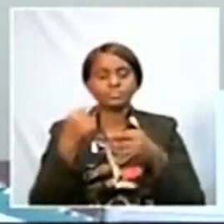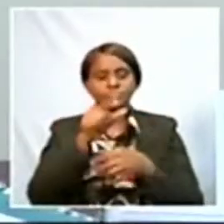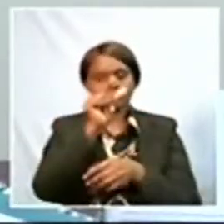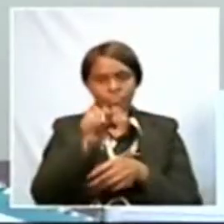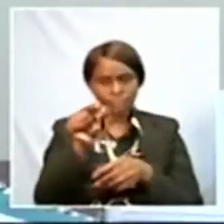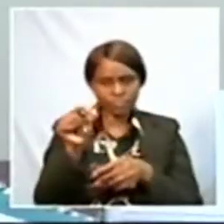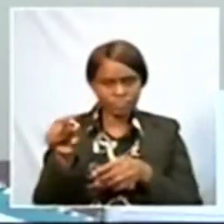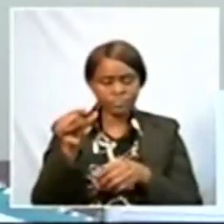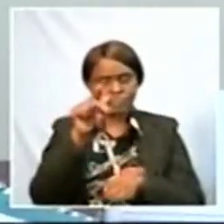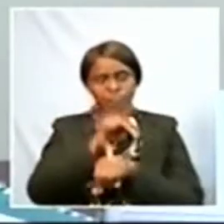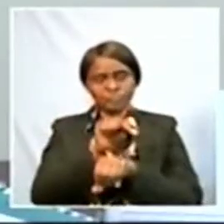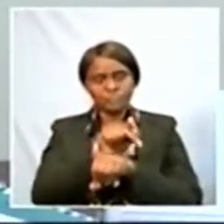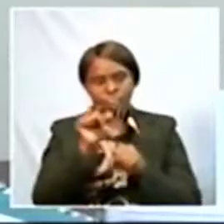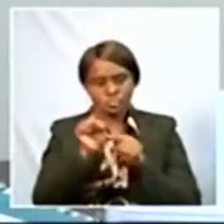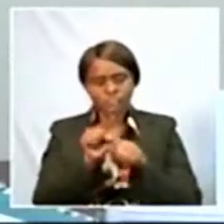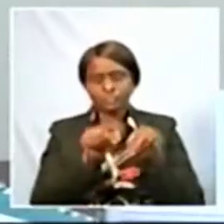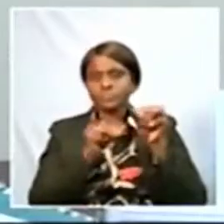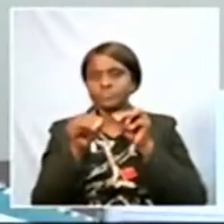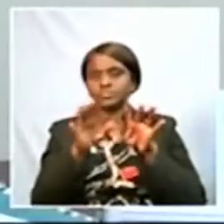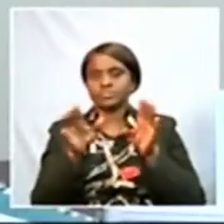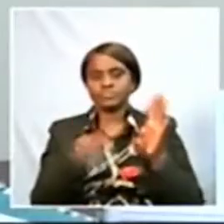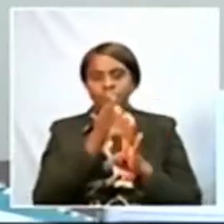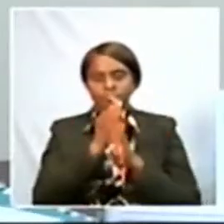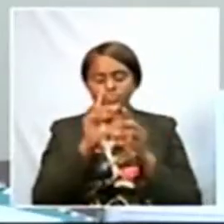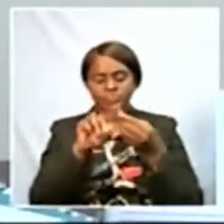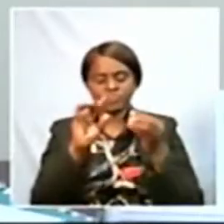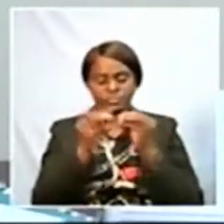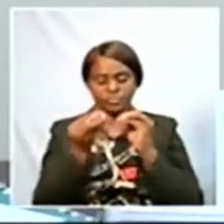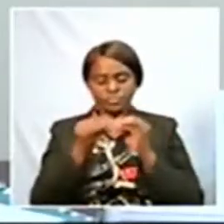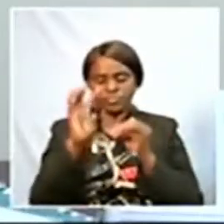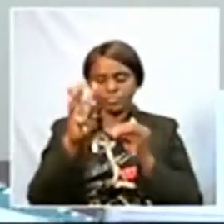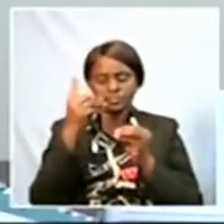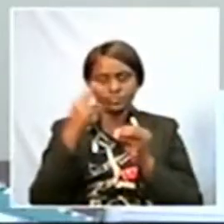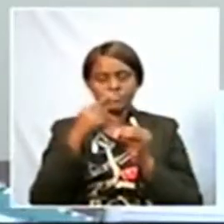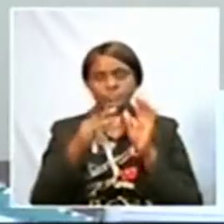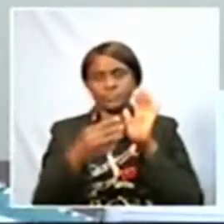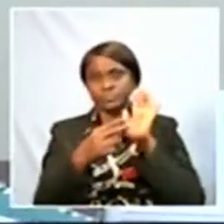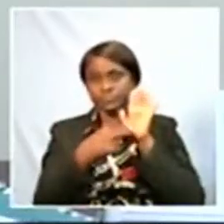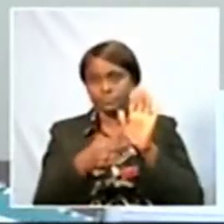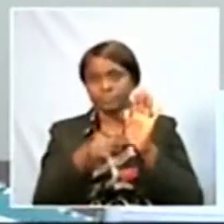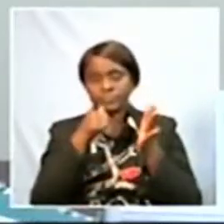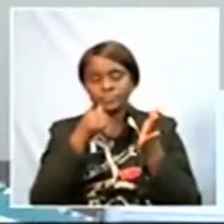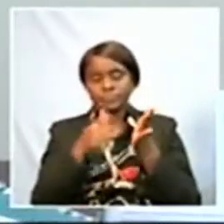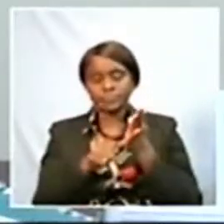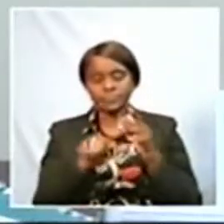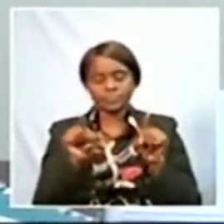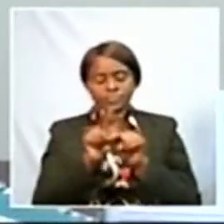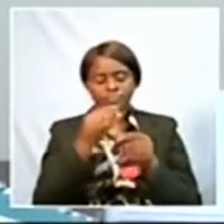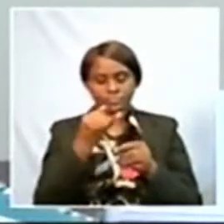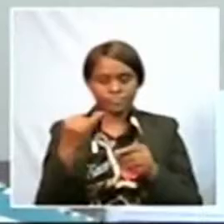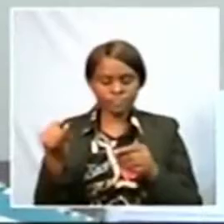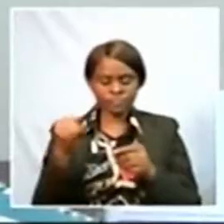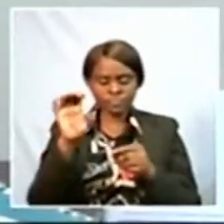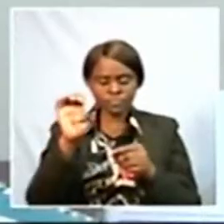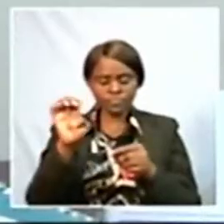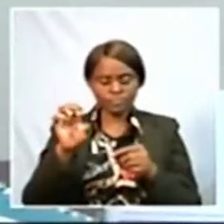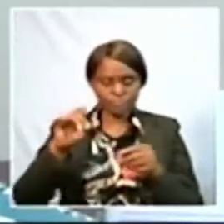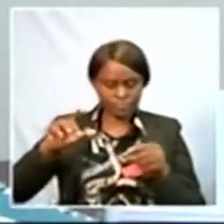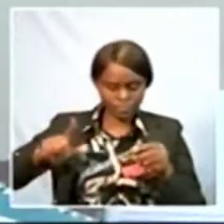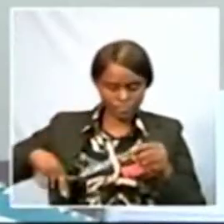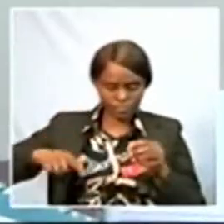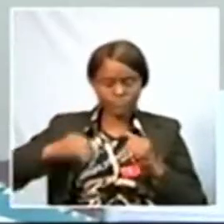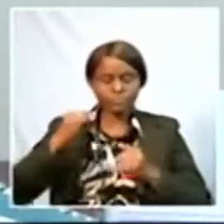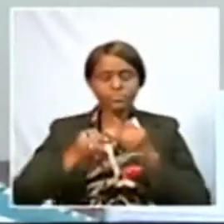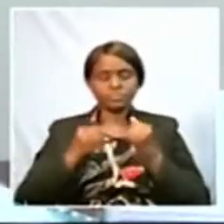every project as manager. Refer to Appendix 4 for the sample letter. Item E, delayed completion